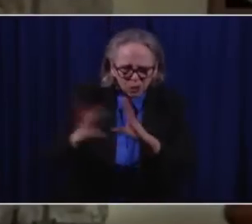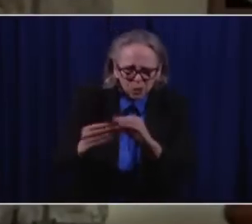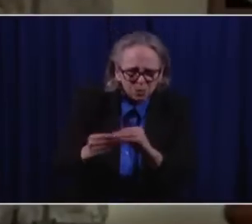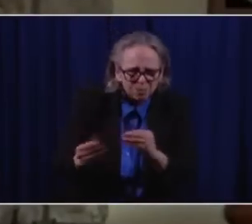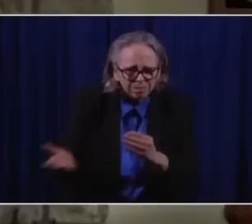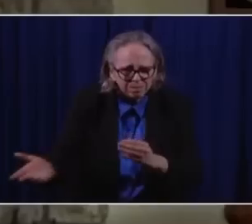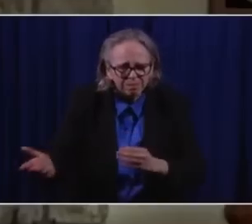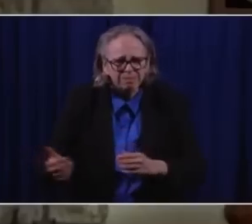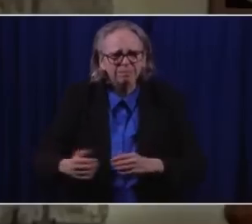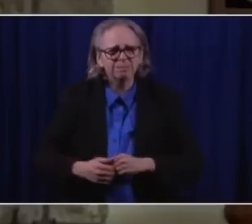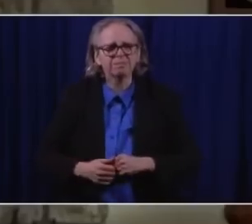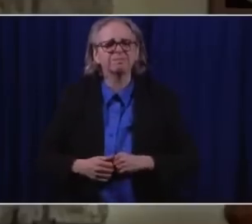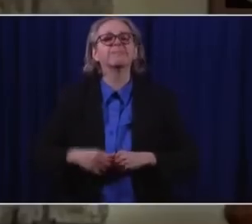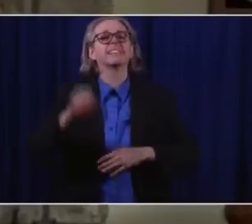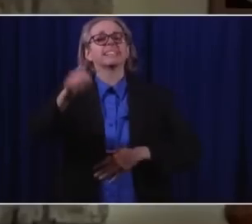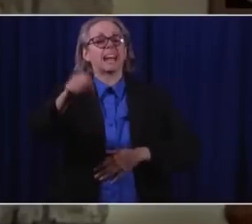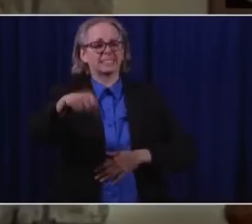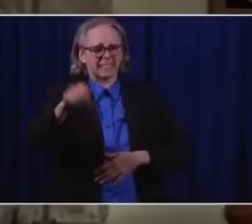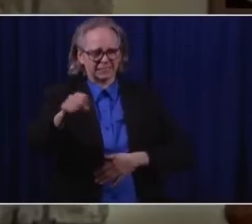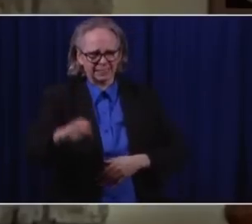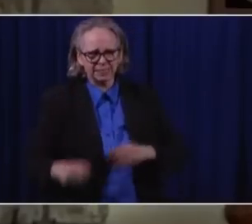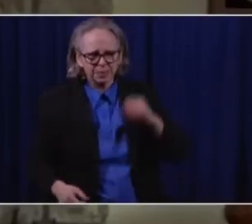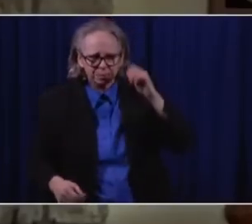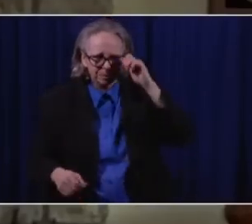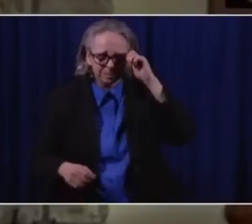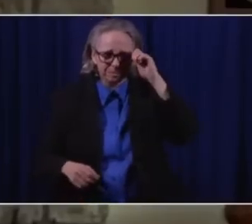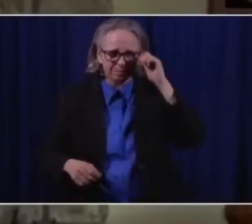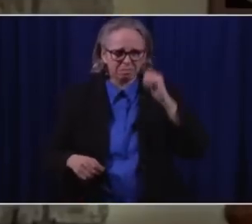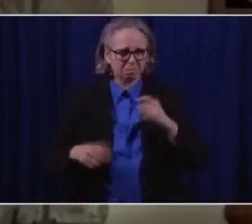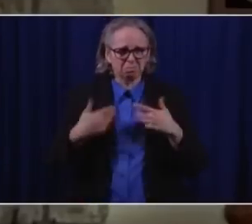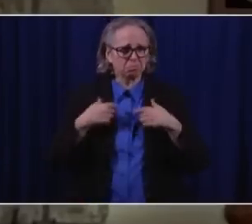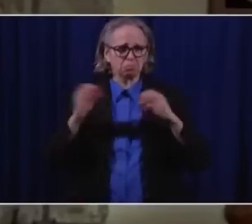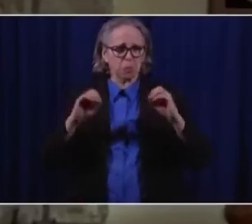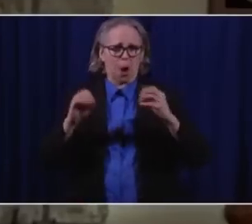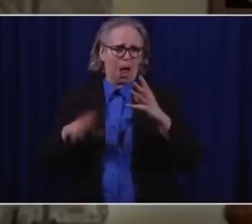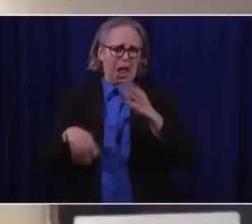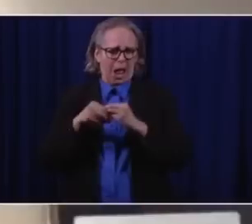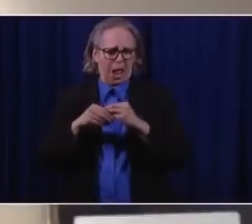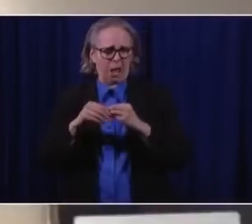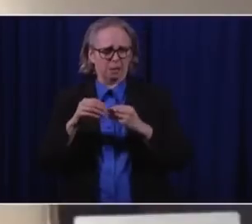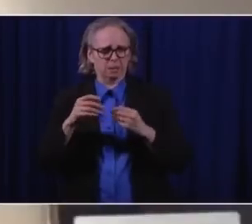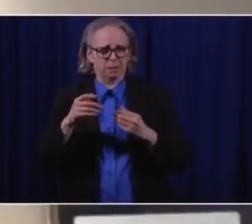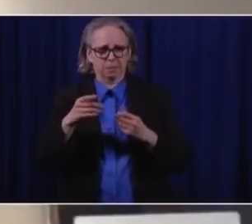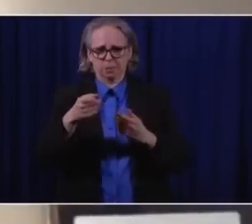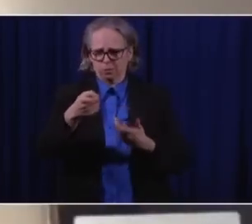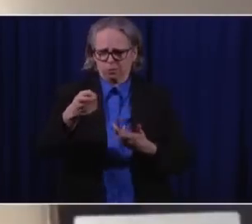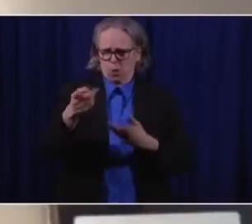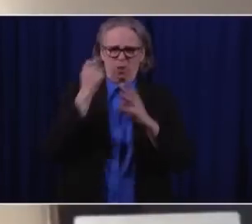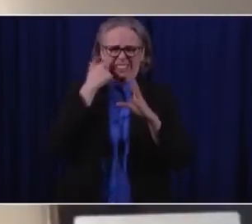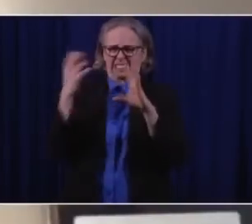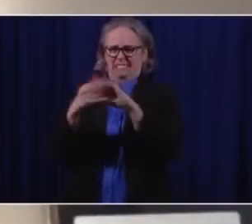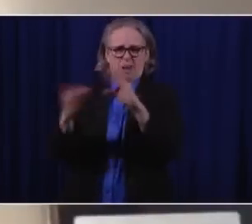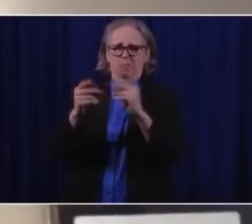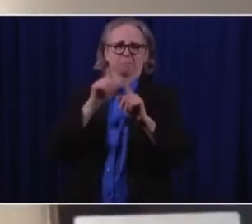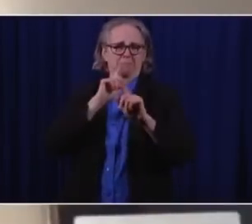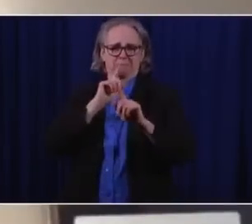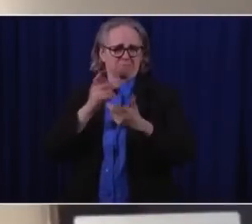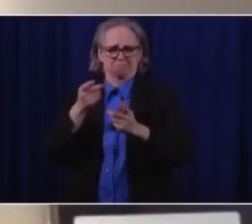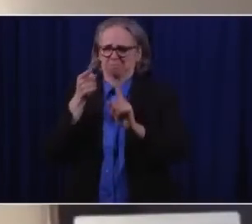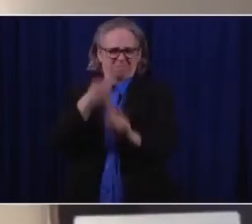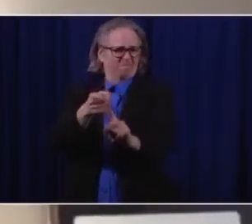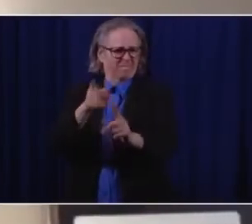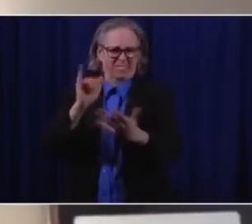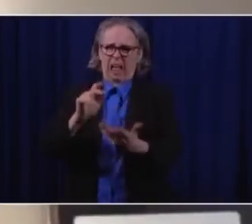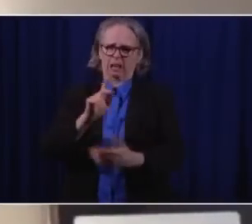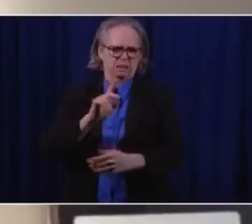am, Governor. I, however, have nothing to add to what you said. This really is about personal responsibility. It is